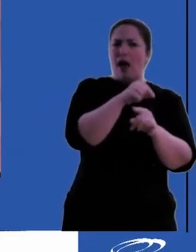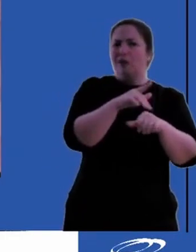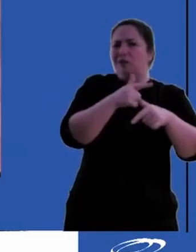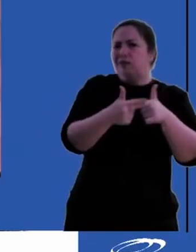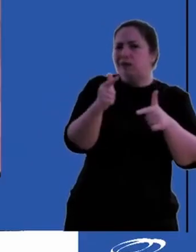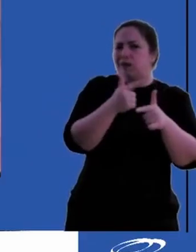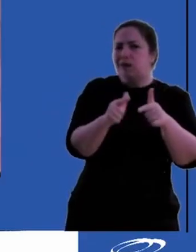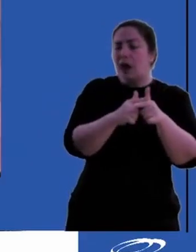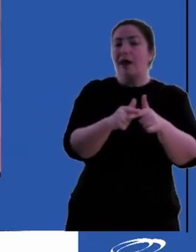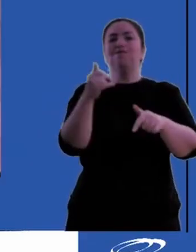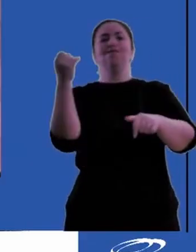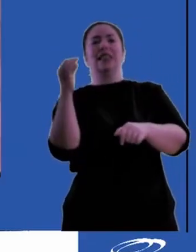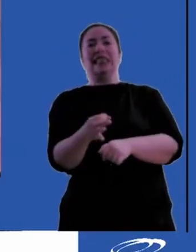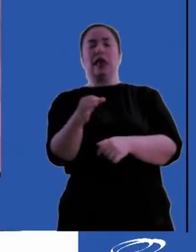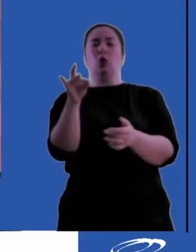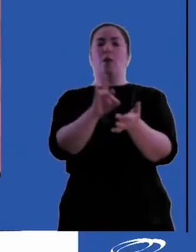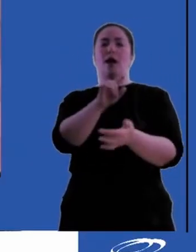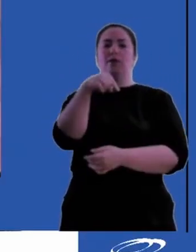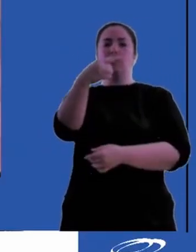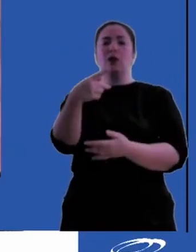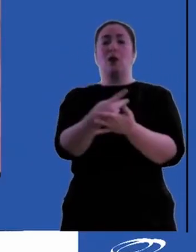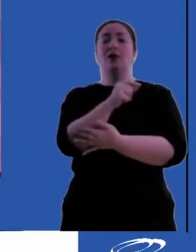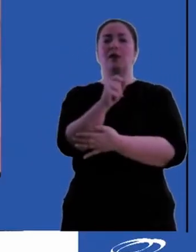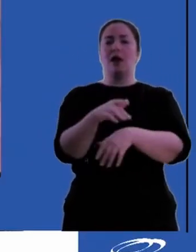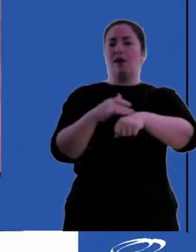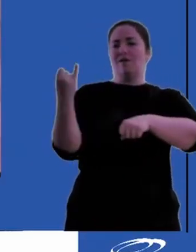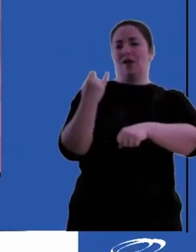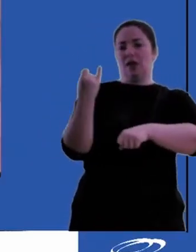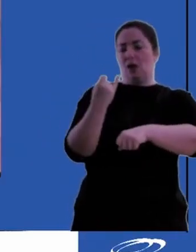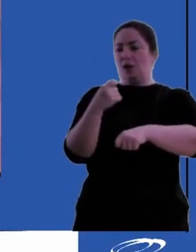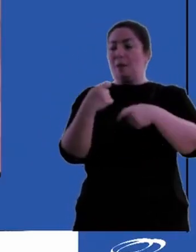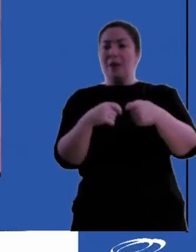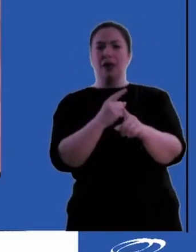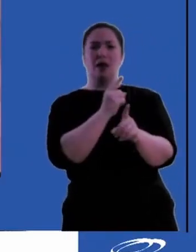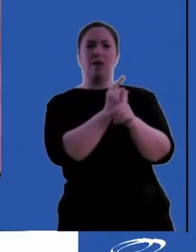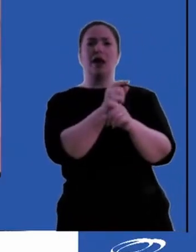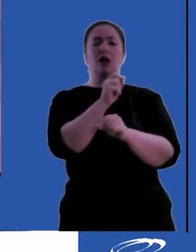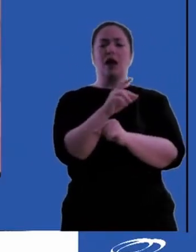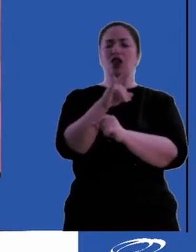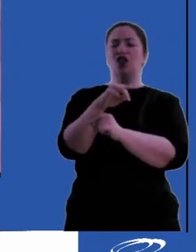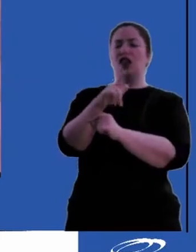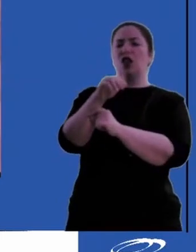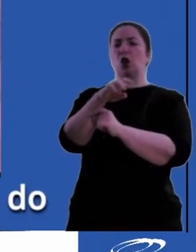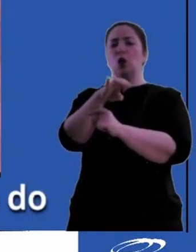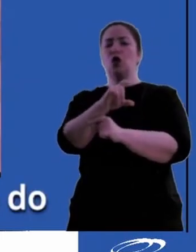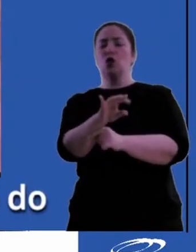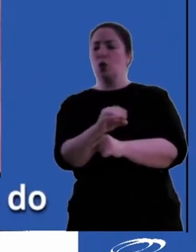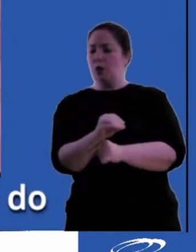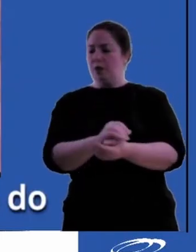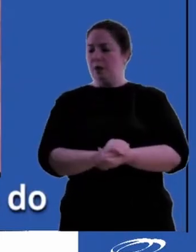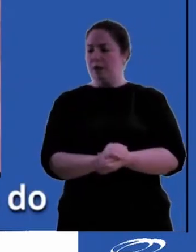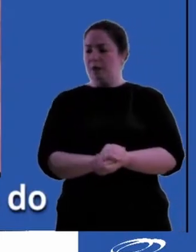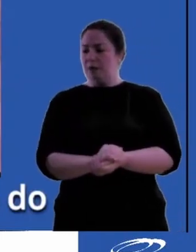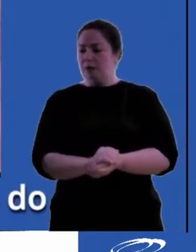infection. I also think about how this might impact diagnostics in terms of how these biofilms might trigger the